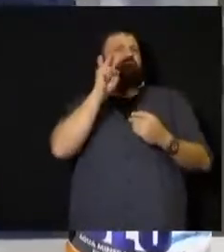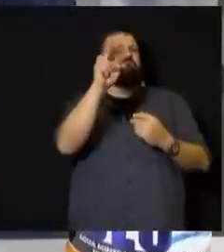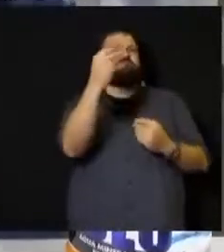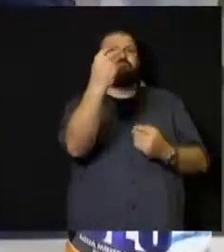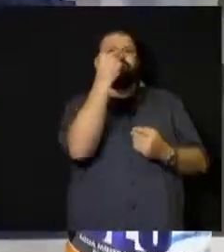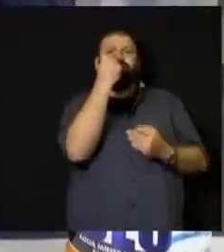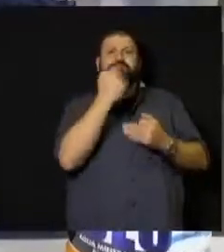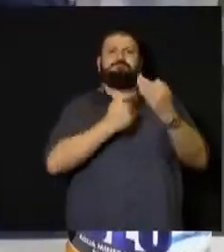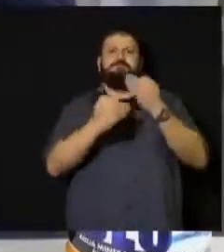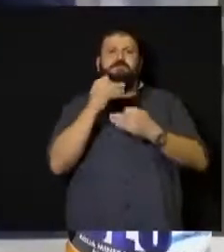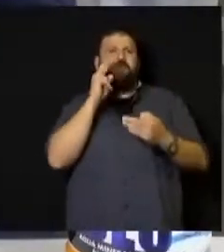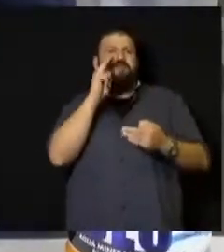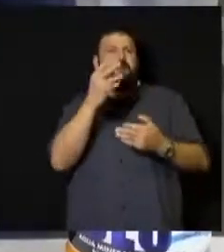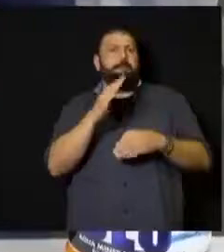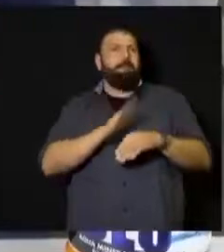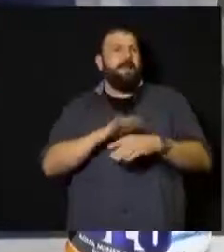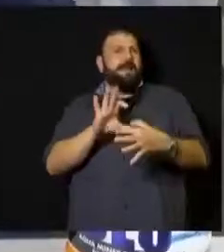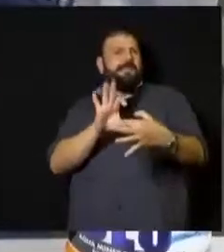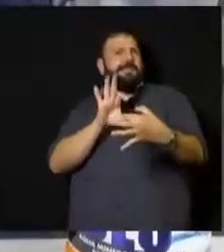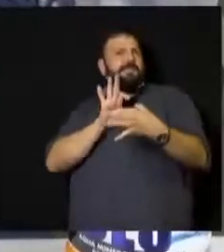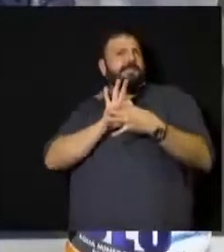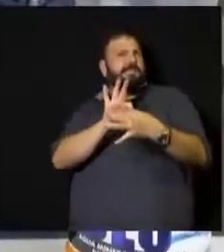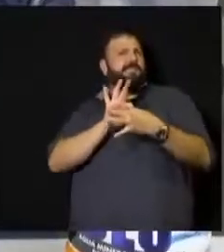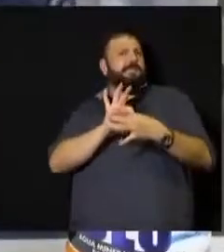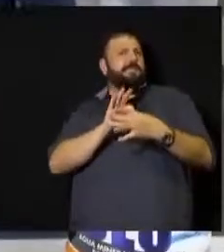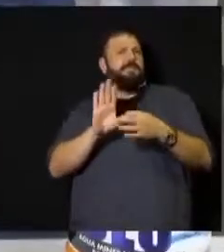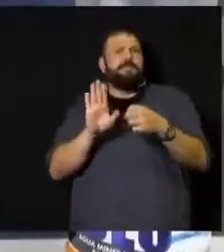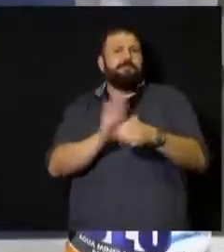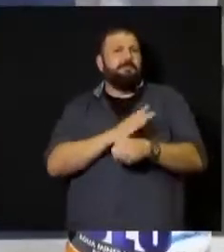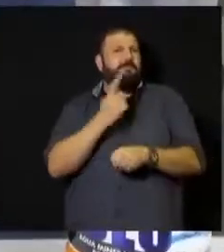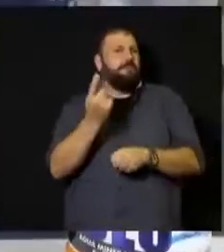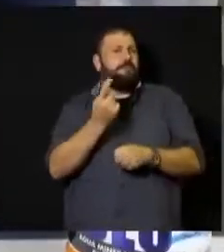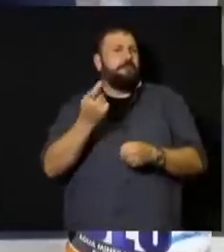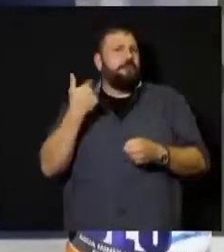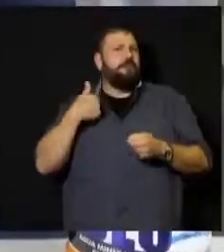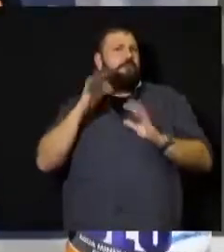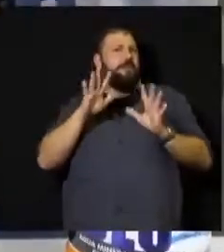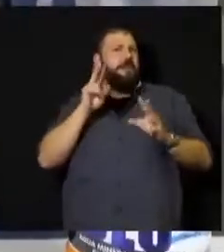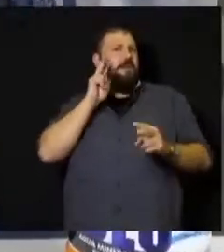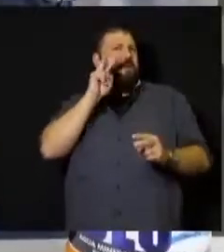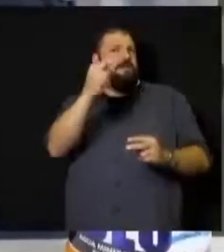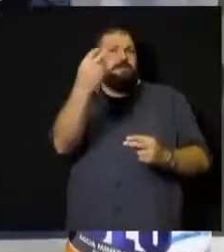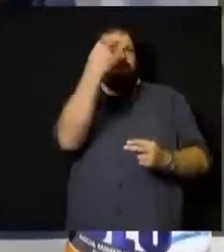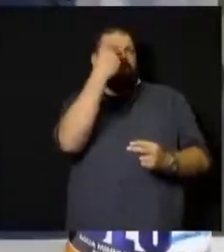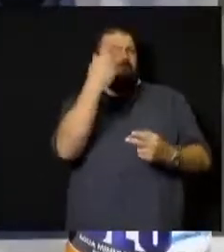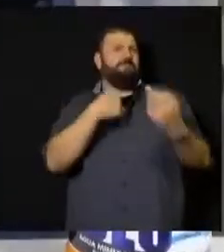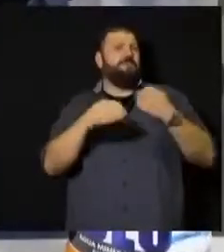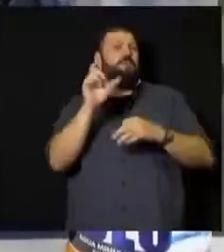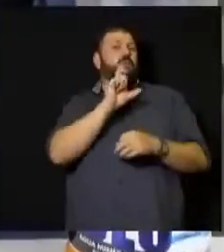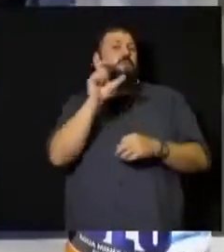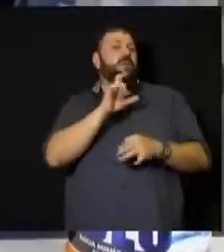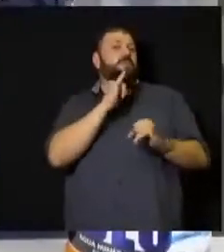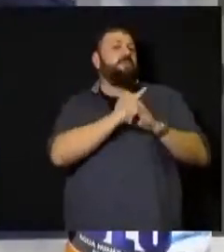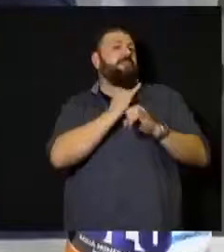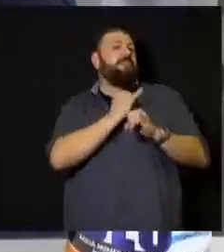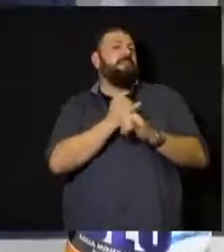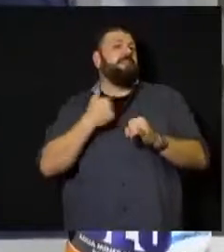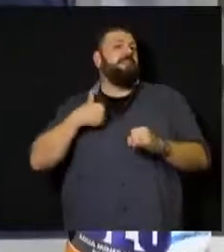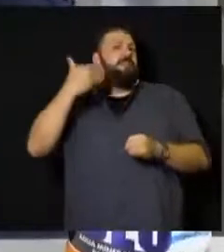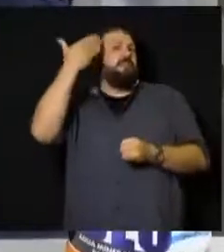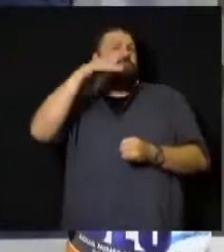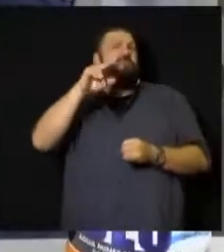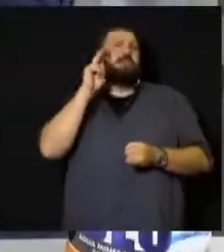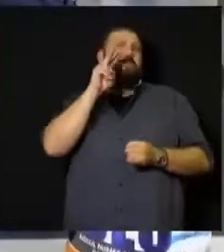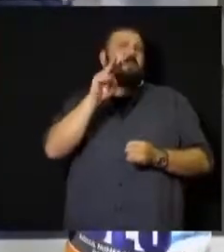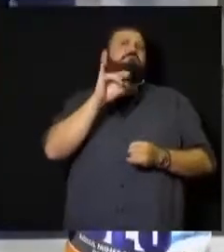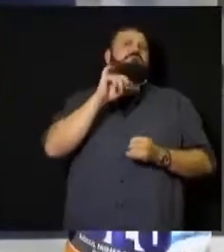person. We create a better bond with the person. Why? Well, because looking at it, they can see us. If we do it virtually, I know a